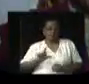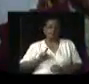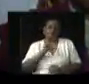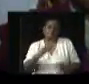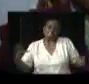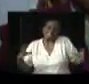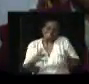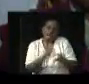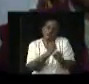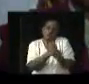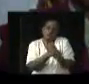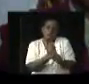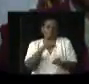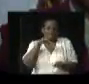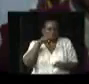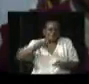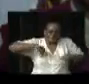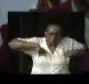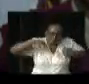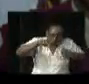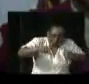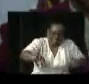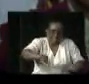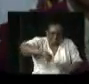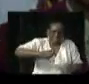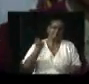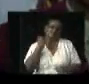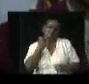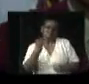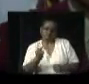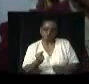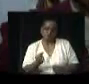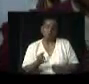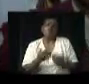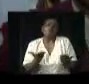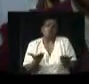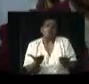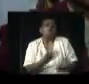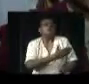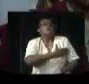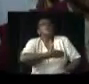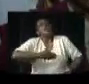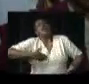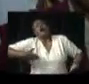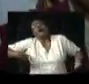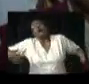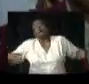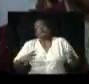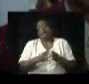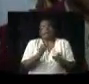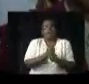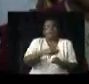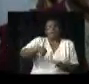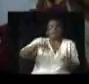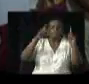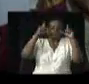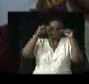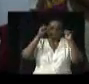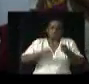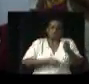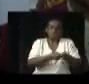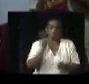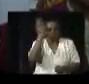Augustin, Region Chairperson, says that the corporation goes back until the creation of the Institute.